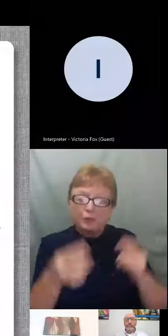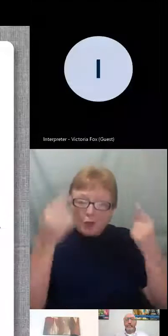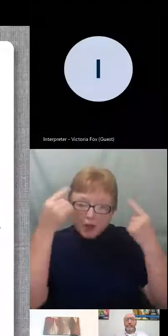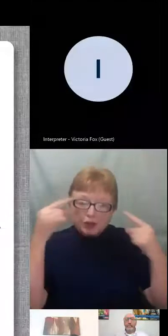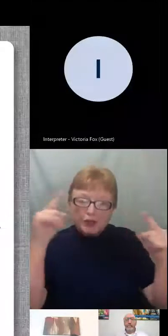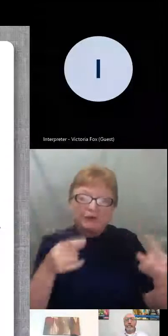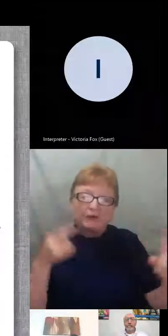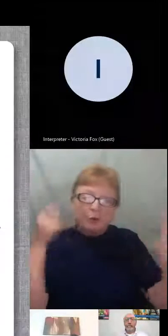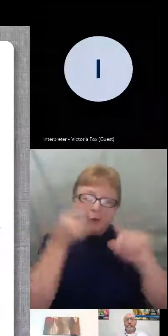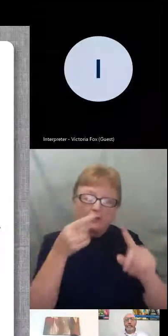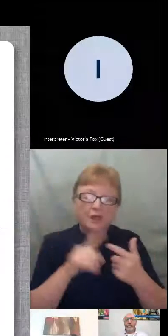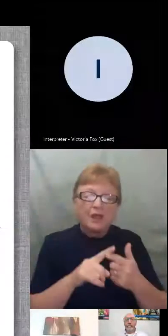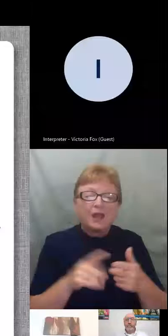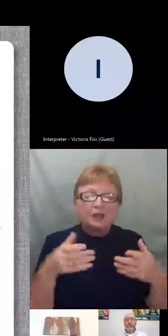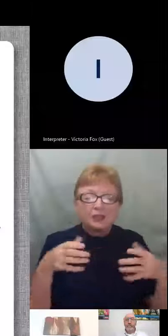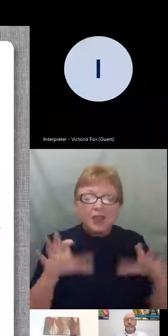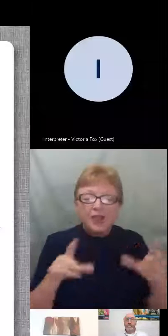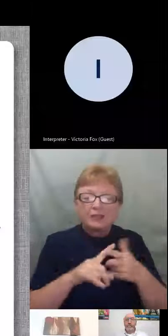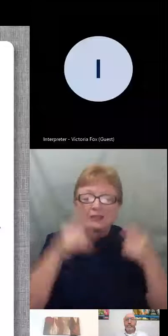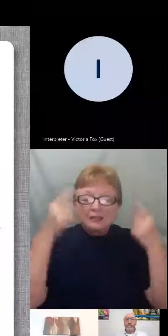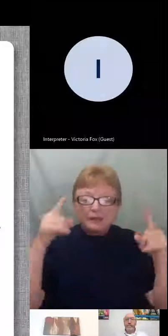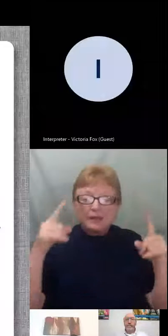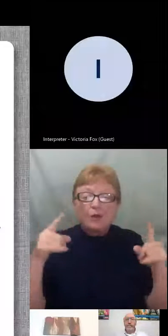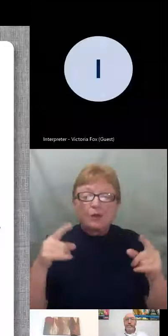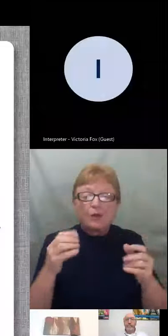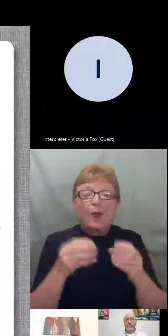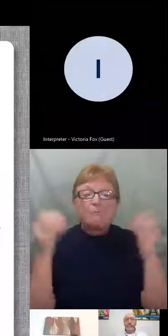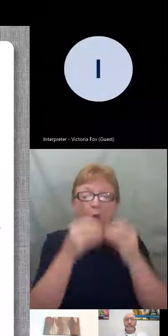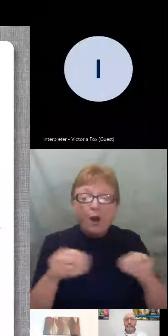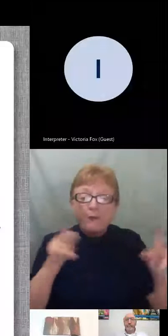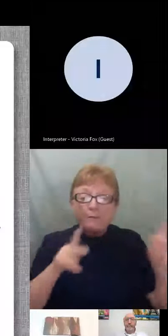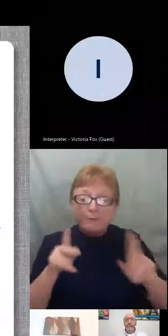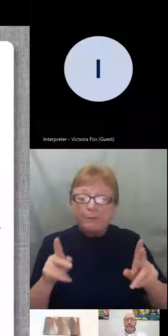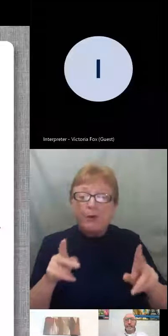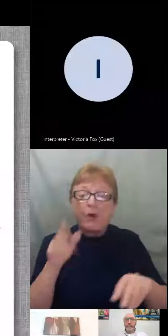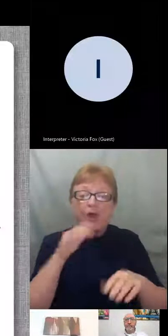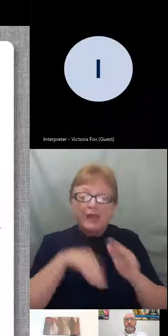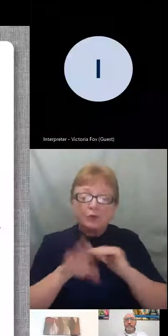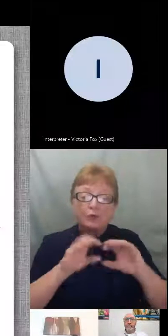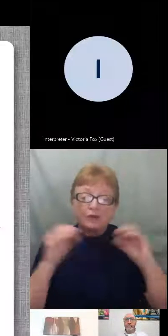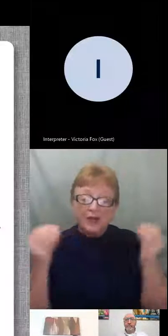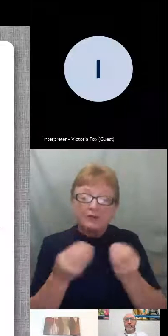are large numbers and organizations and people on your side.